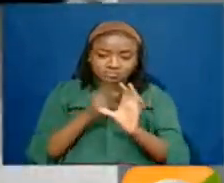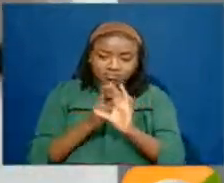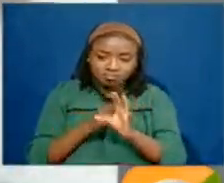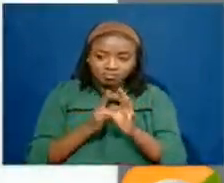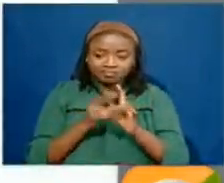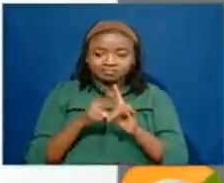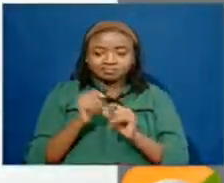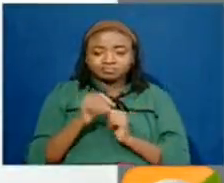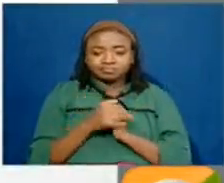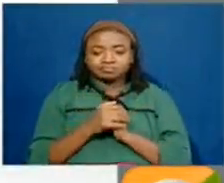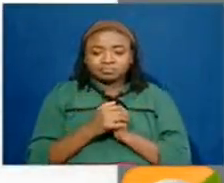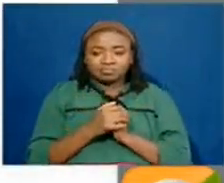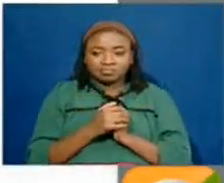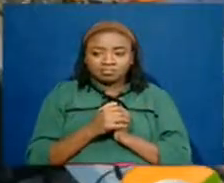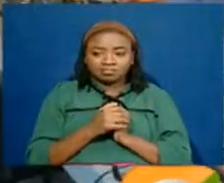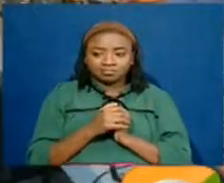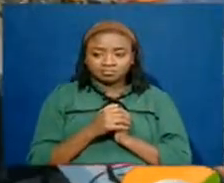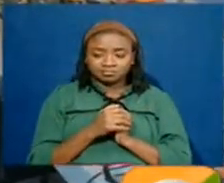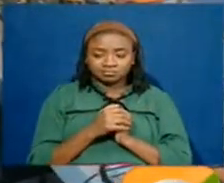cutting-edge technology.